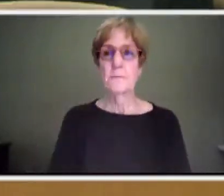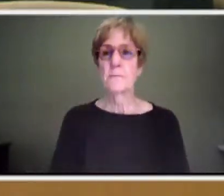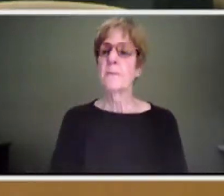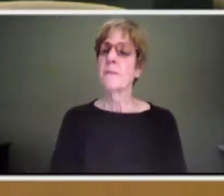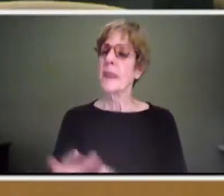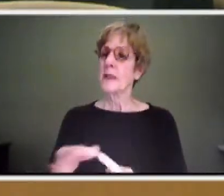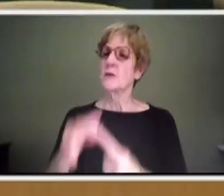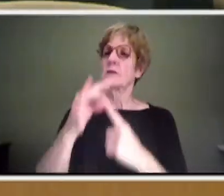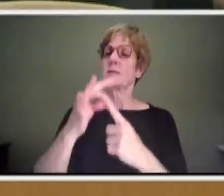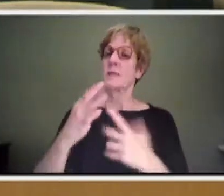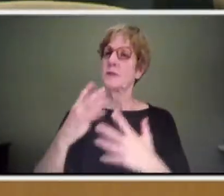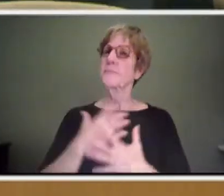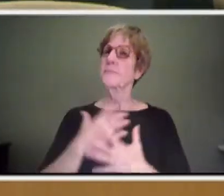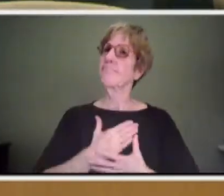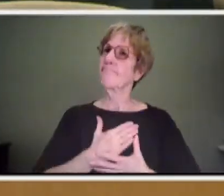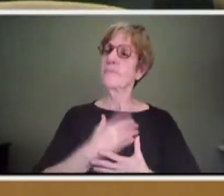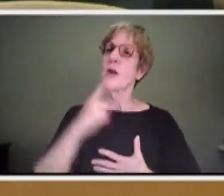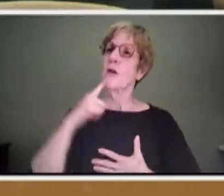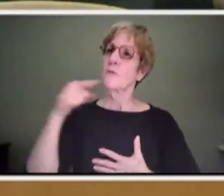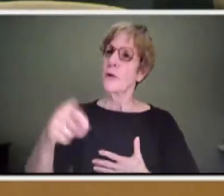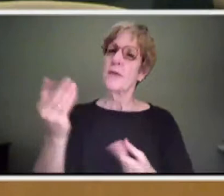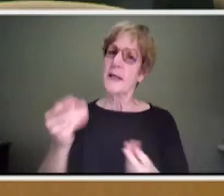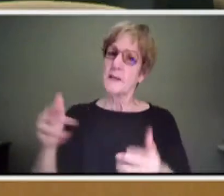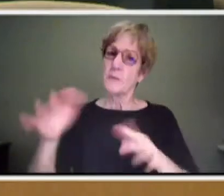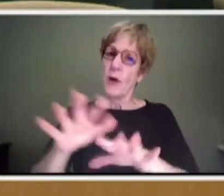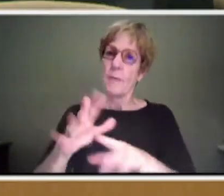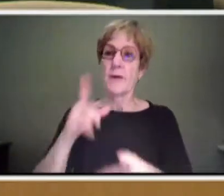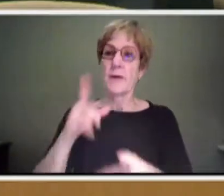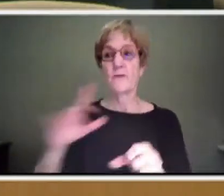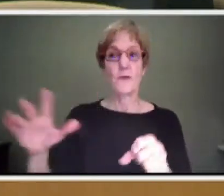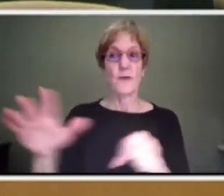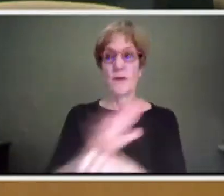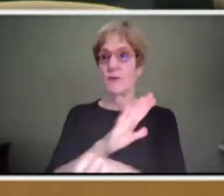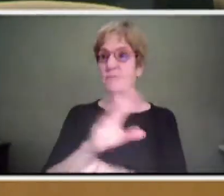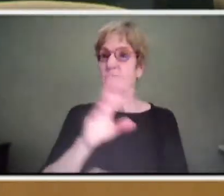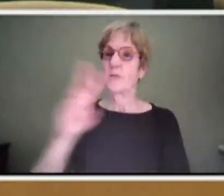amenity, not just for this property, but for the whole historic West End